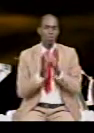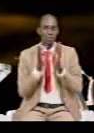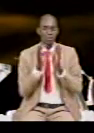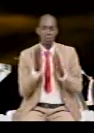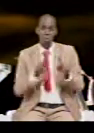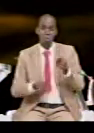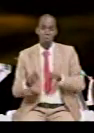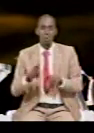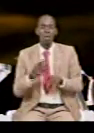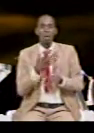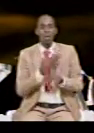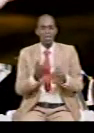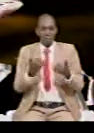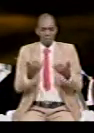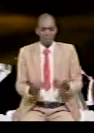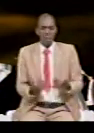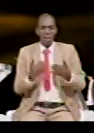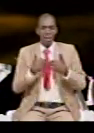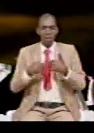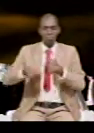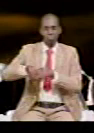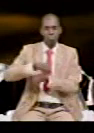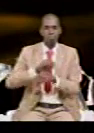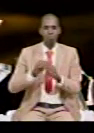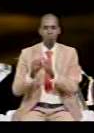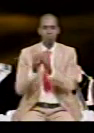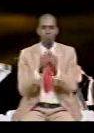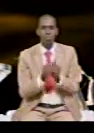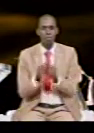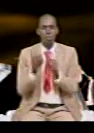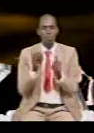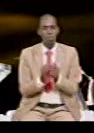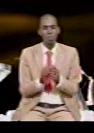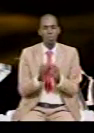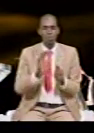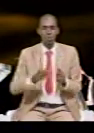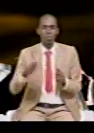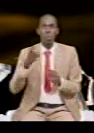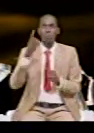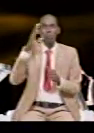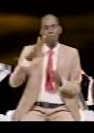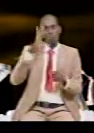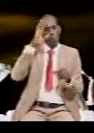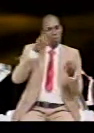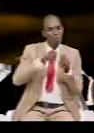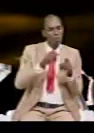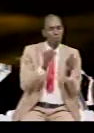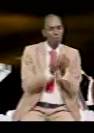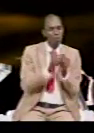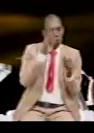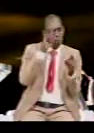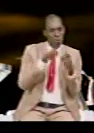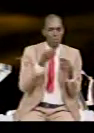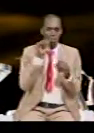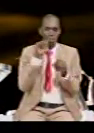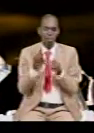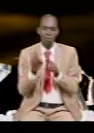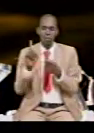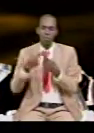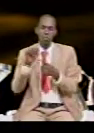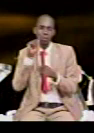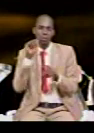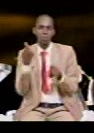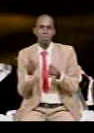God, friends, brother to brothers, sisters to sisters, by the grace of God. And